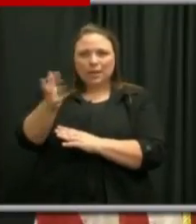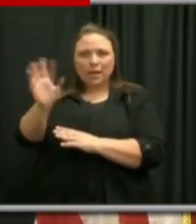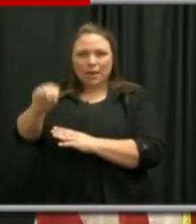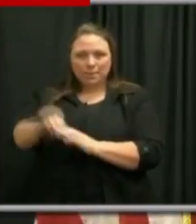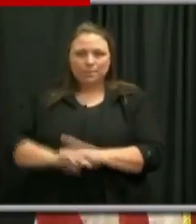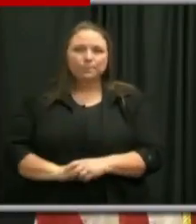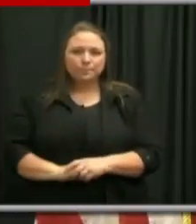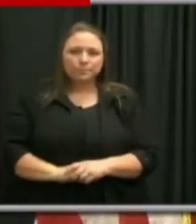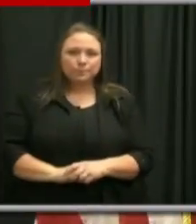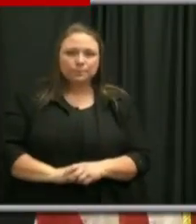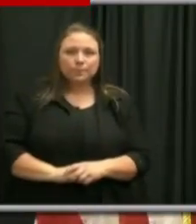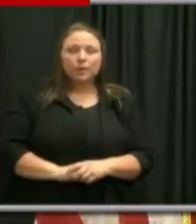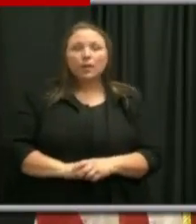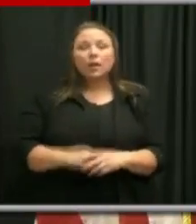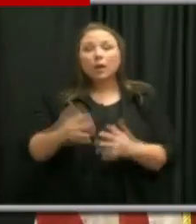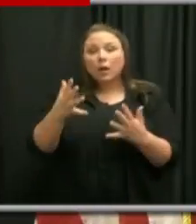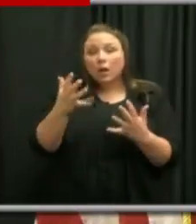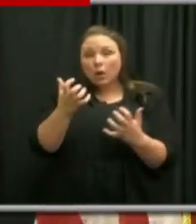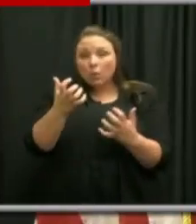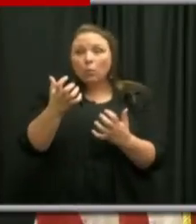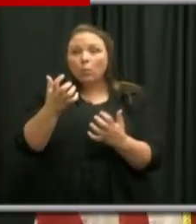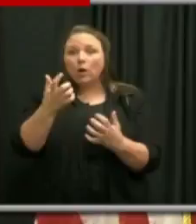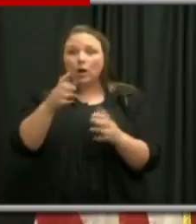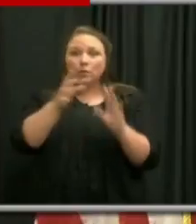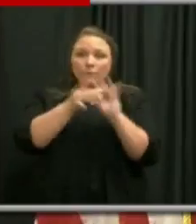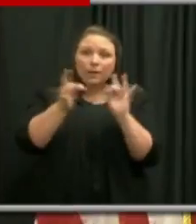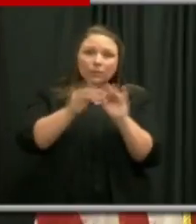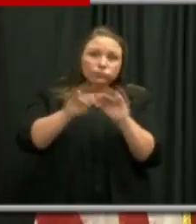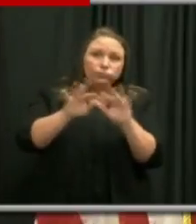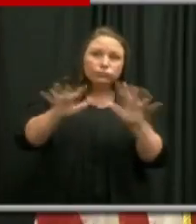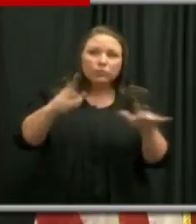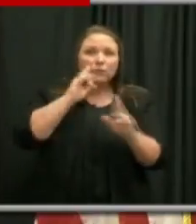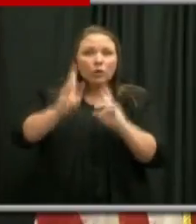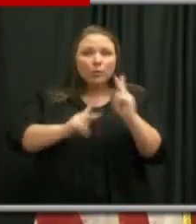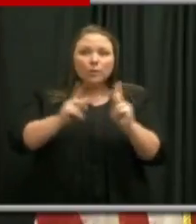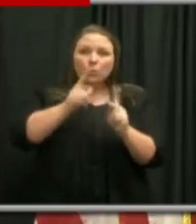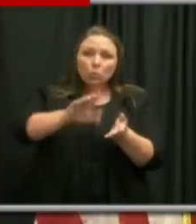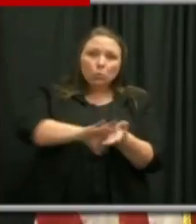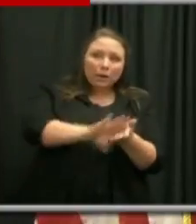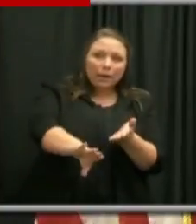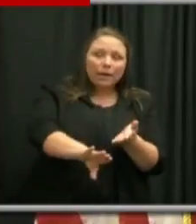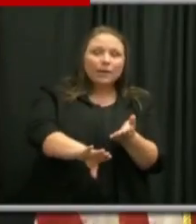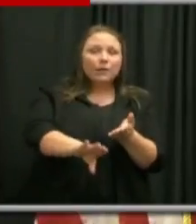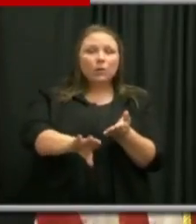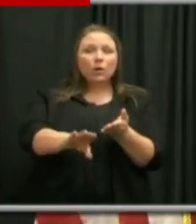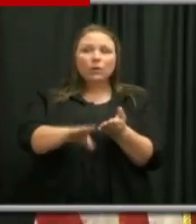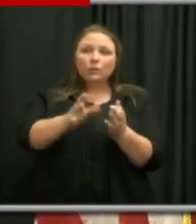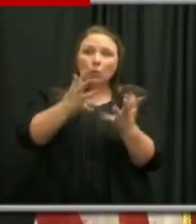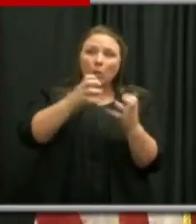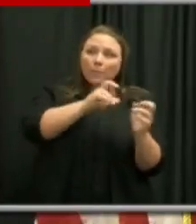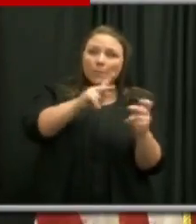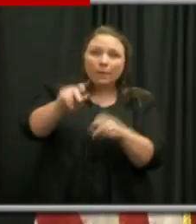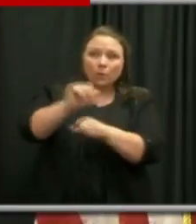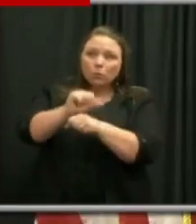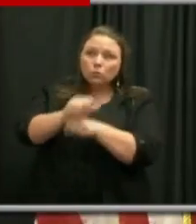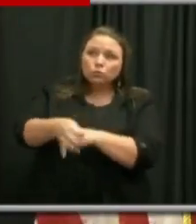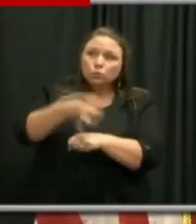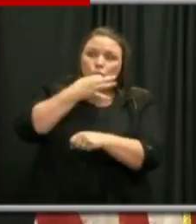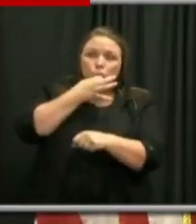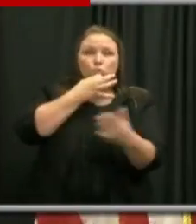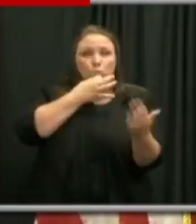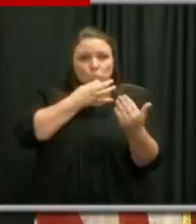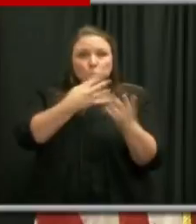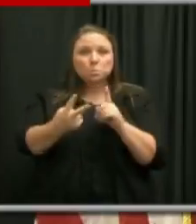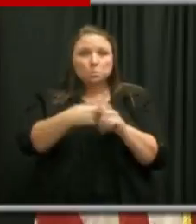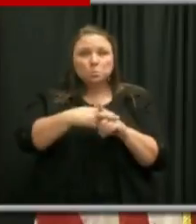FOHANDBOH.com. We want to get the message out to individuals who are laid off and are looking to get back to work, as well as